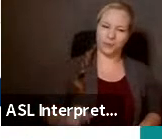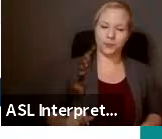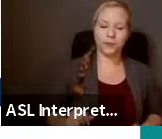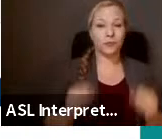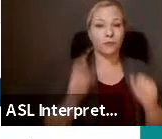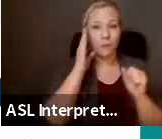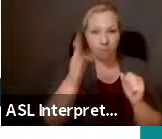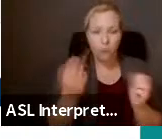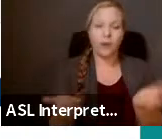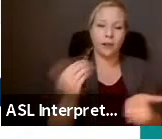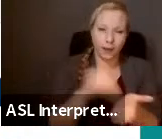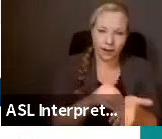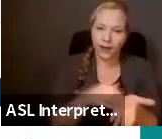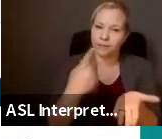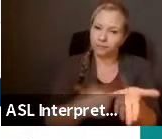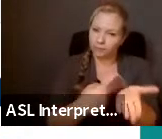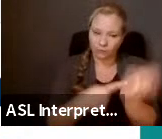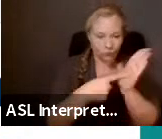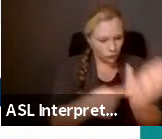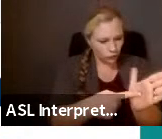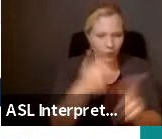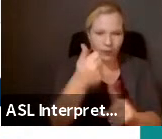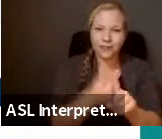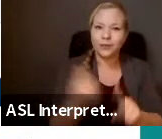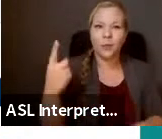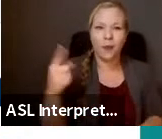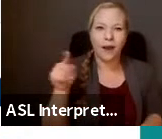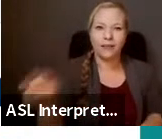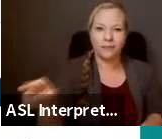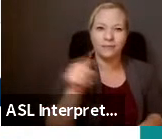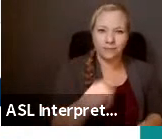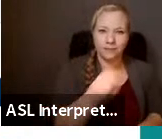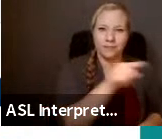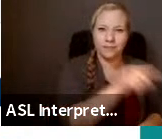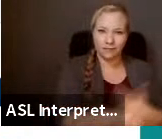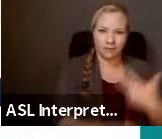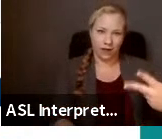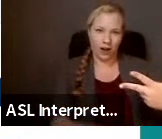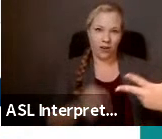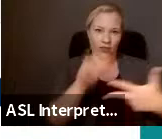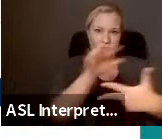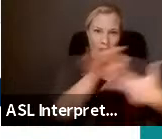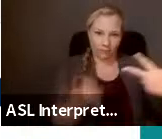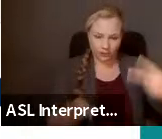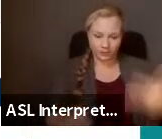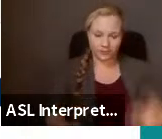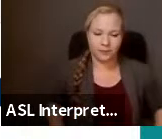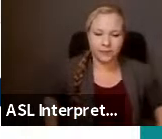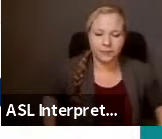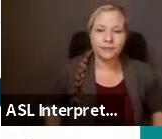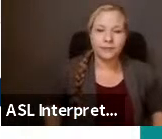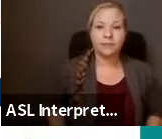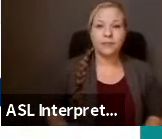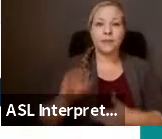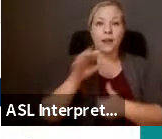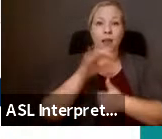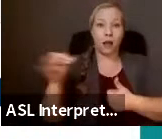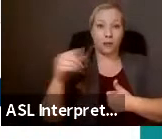into each of these options, but I want to briefly describe what we're looking at here. So with option